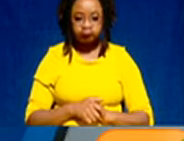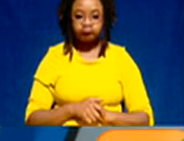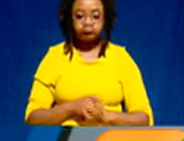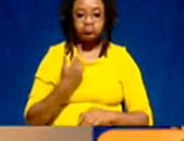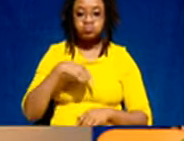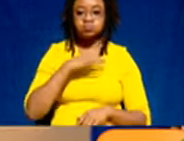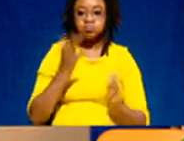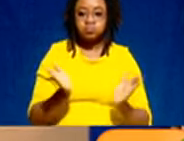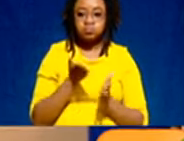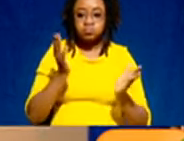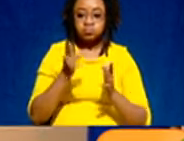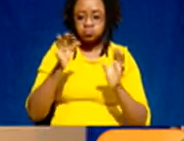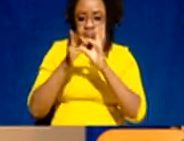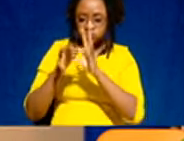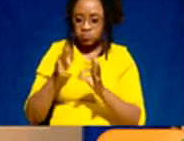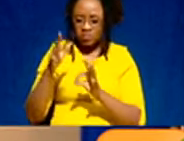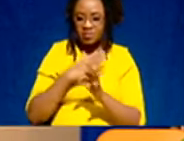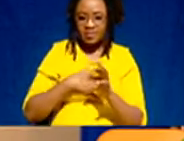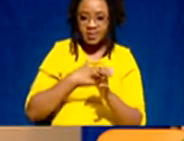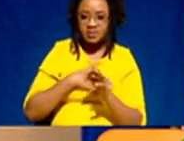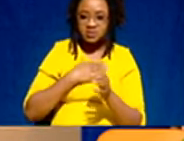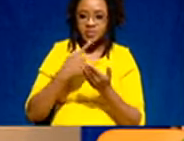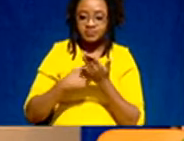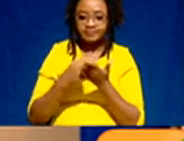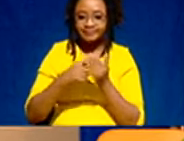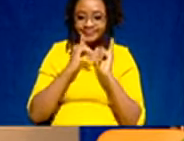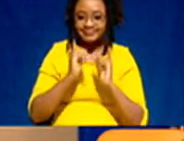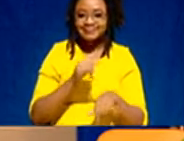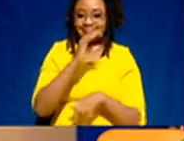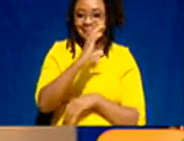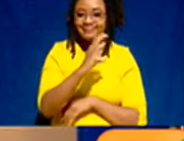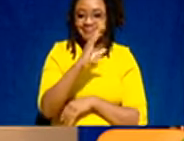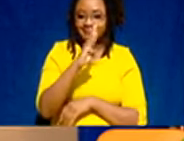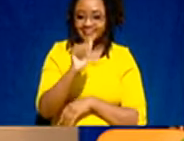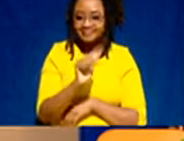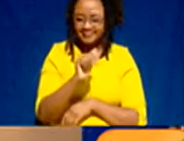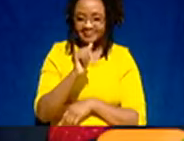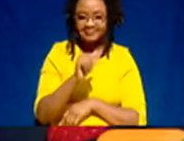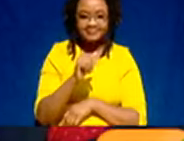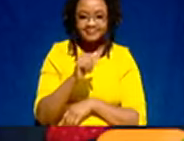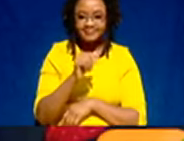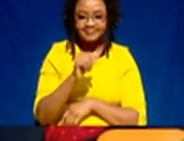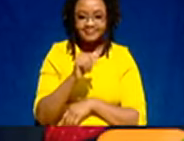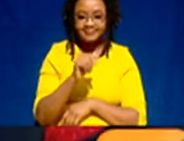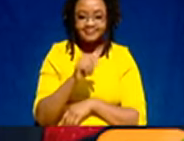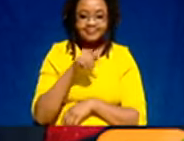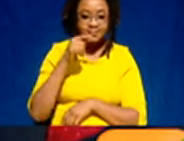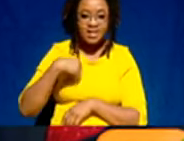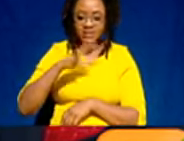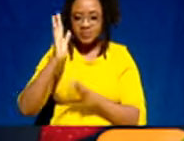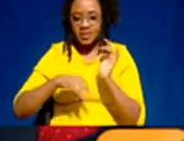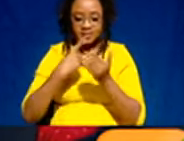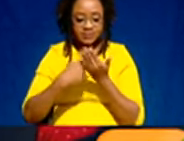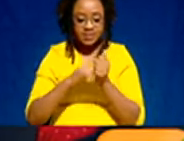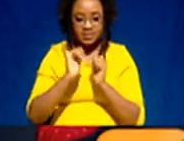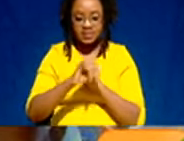with individual county governments who are their employers. This cannot be negotiated from the national level because